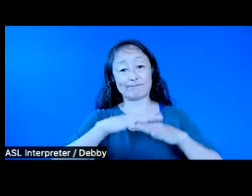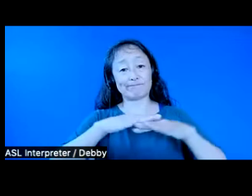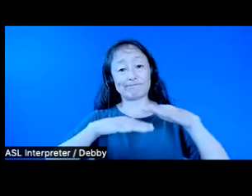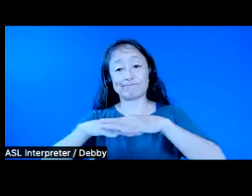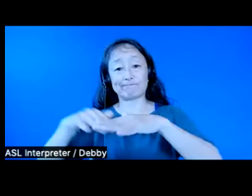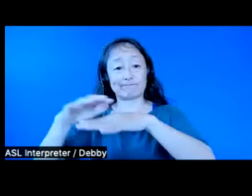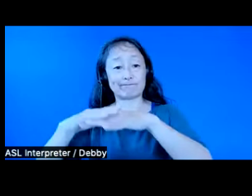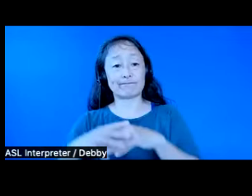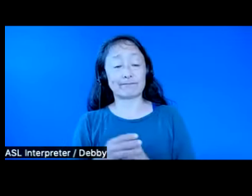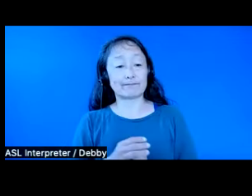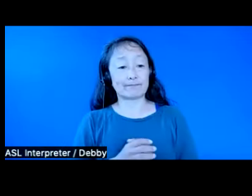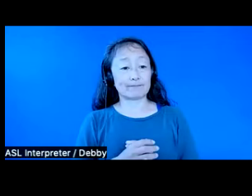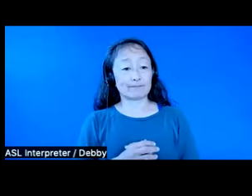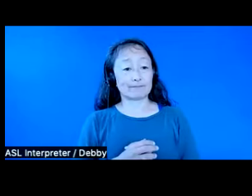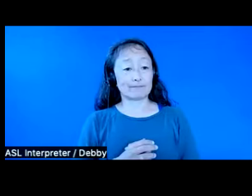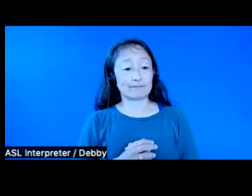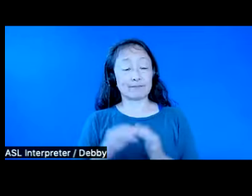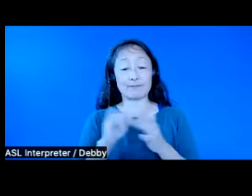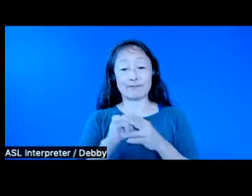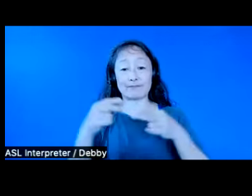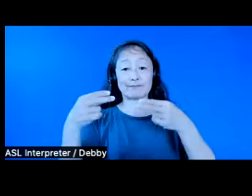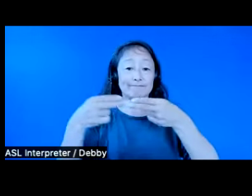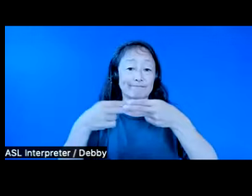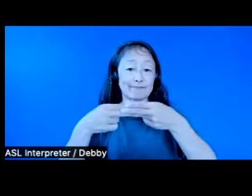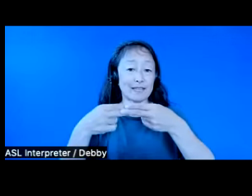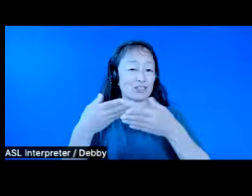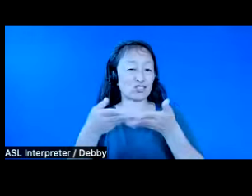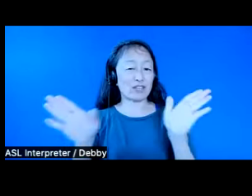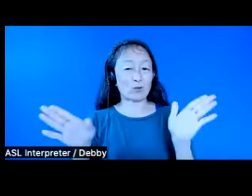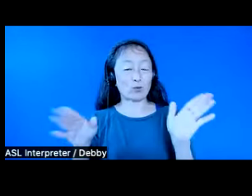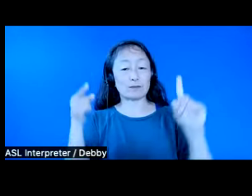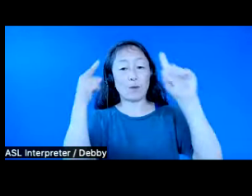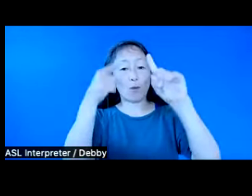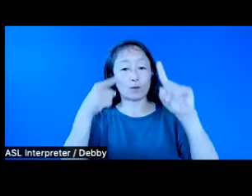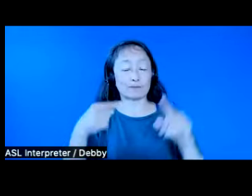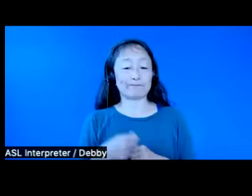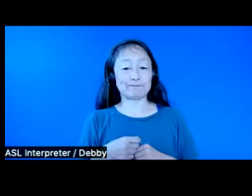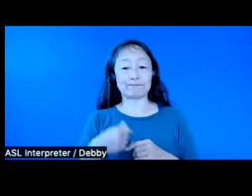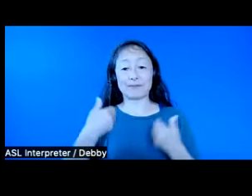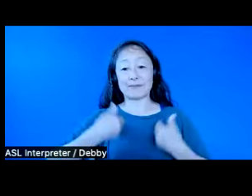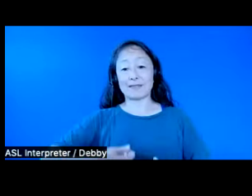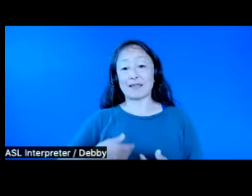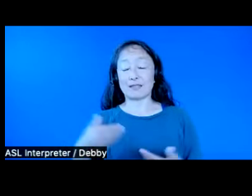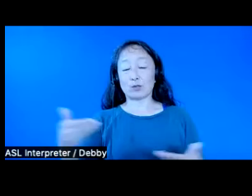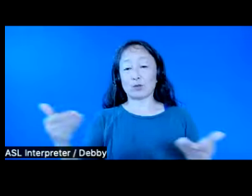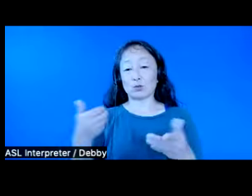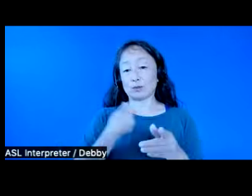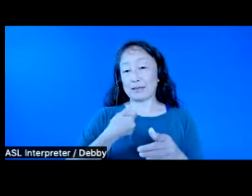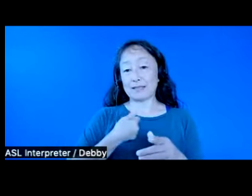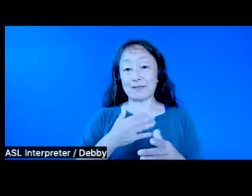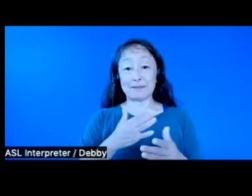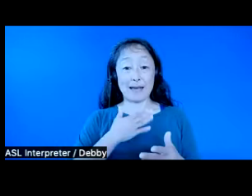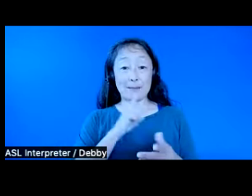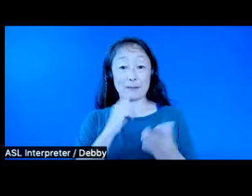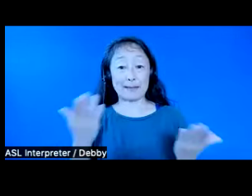So this is a general slide, the goals and objectives. First, I want to introduce myself. I'm Faith Washday. I'm happy to be here. Good day